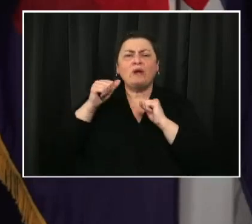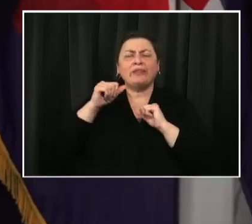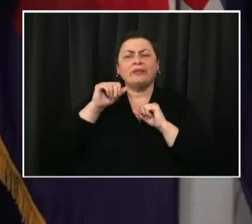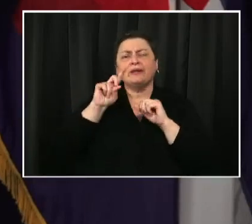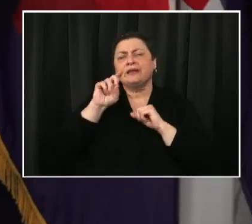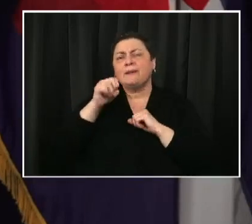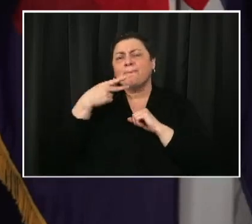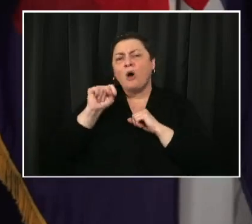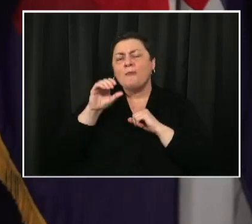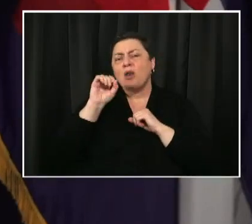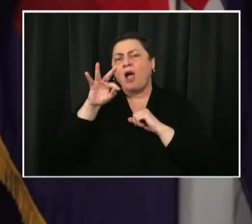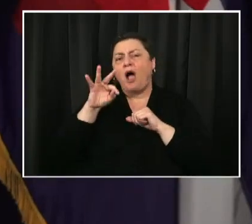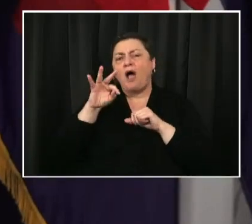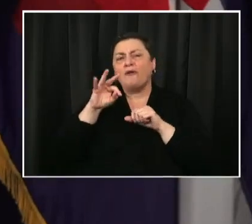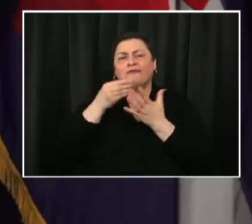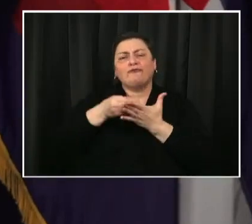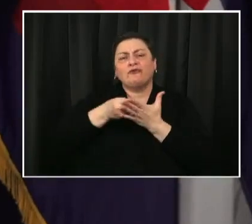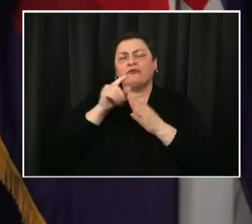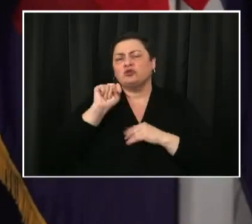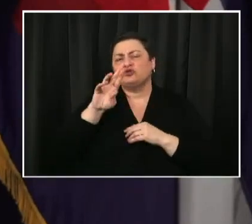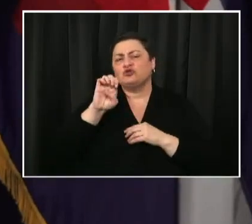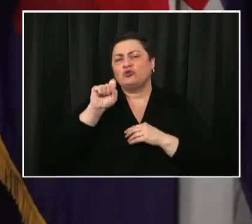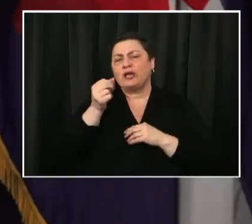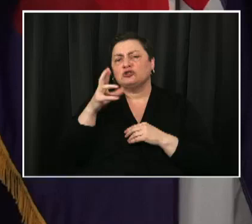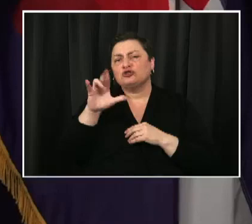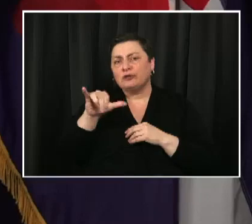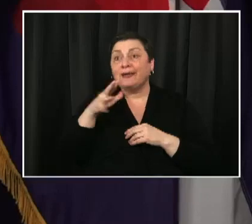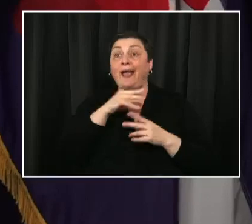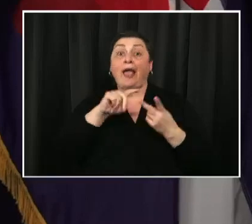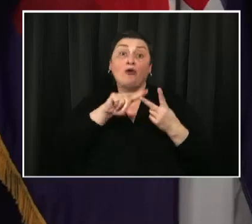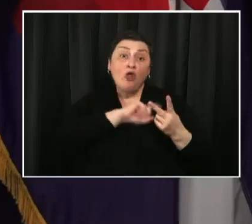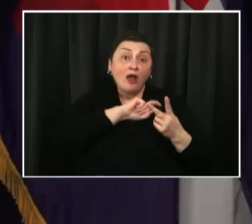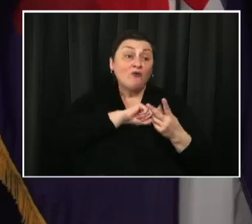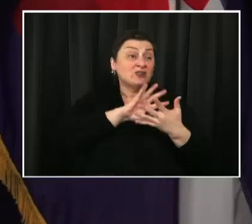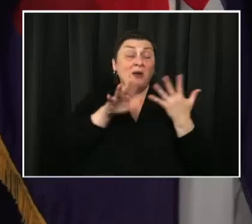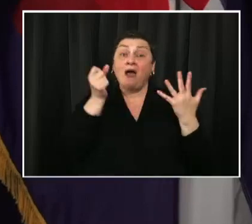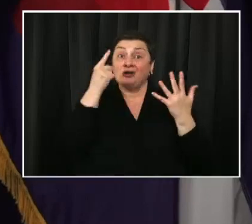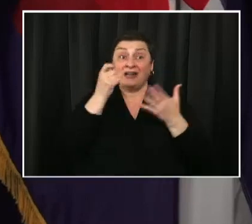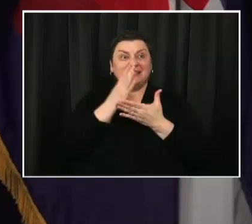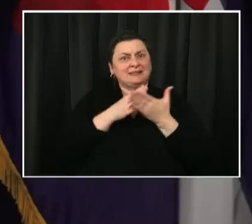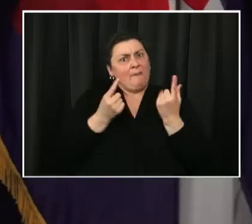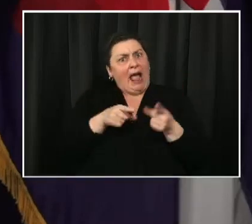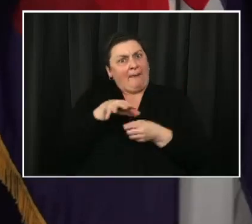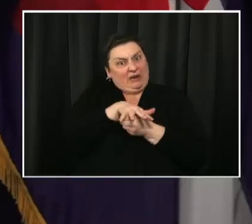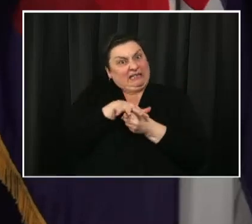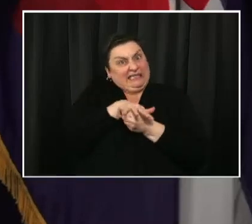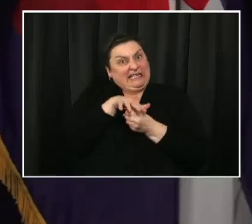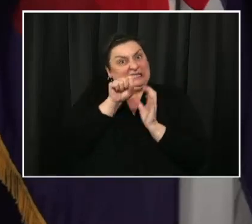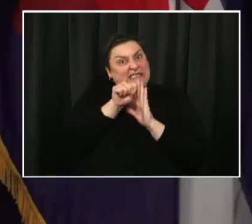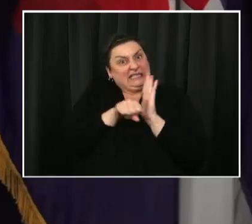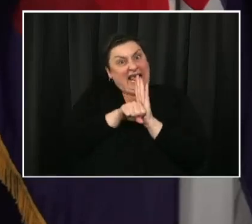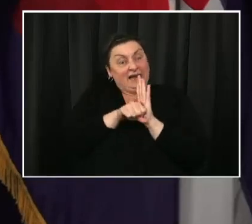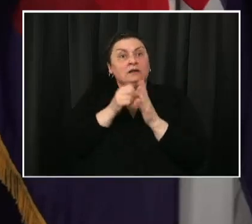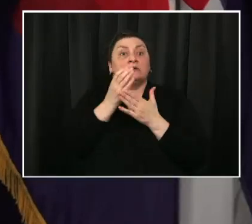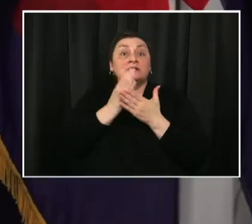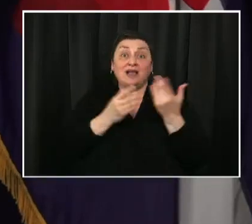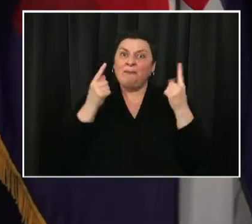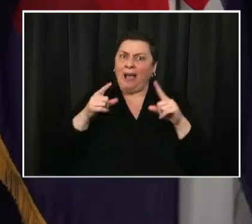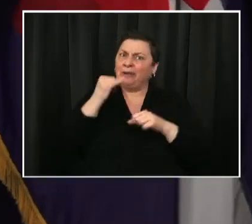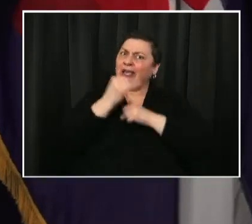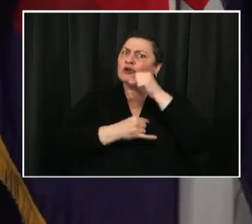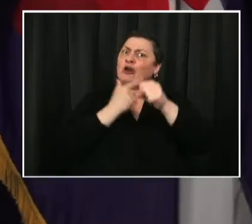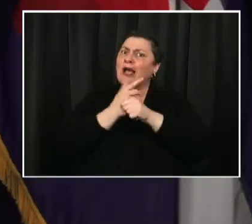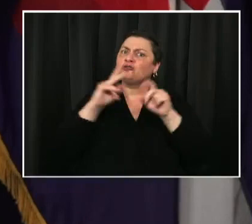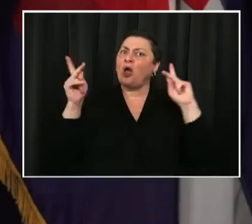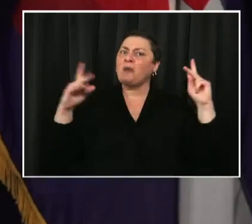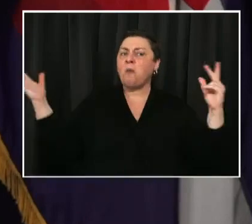of other federal law enforcement. A lot of this is interstate, some of it is international, some of it is also domestic within our state. But we